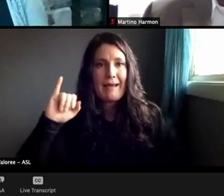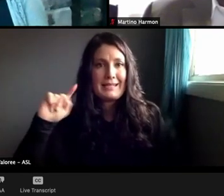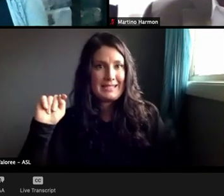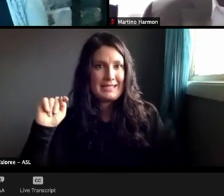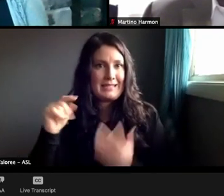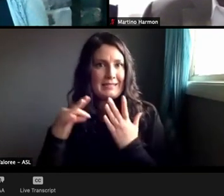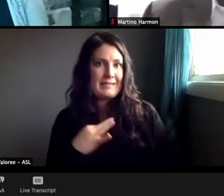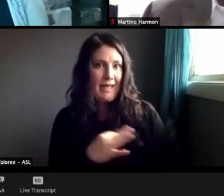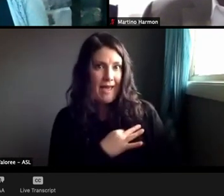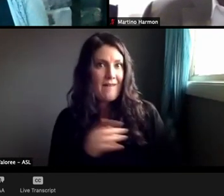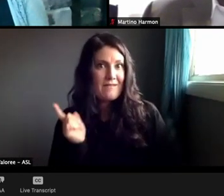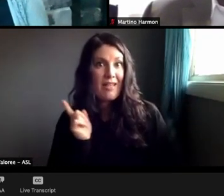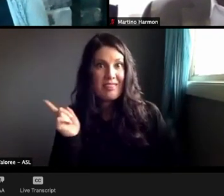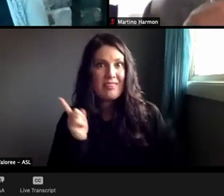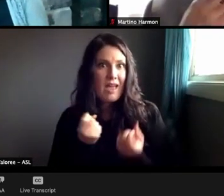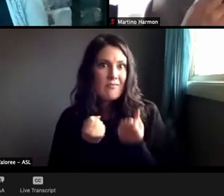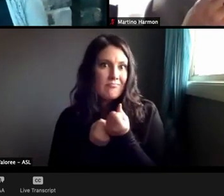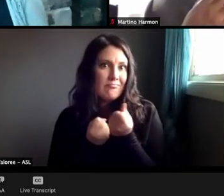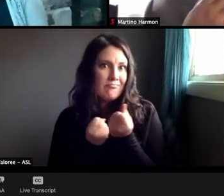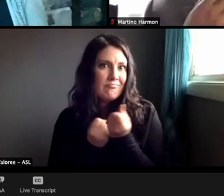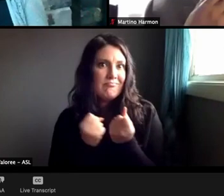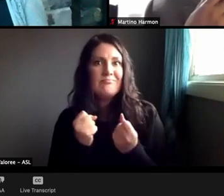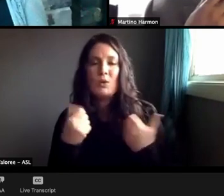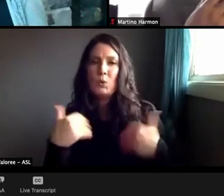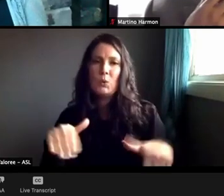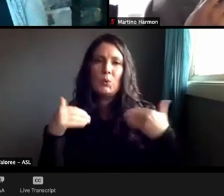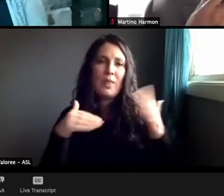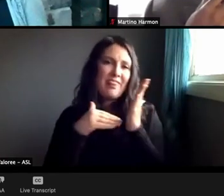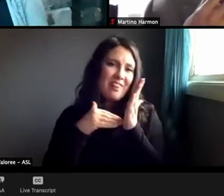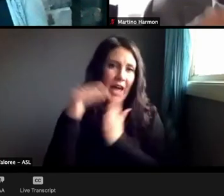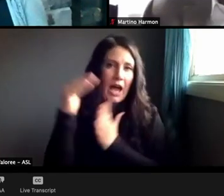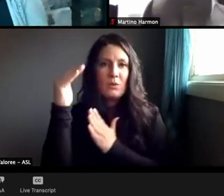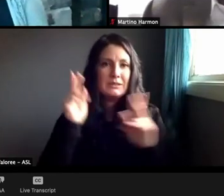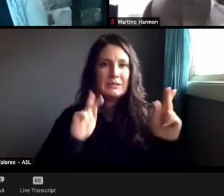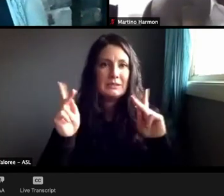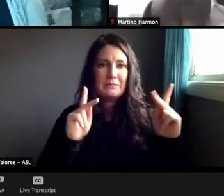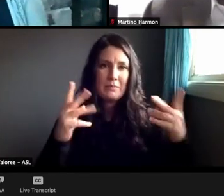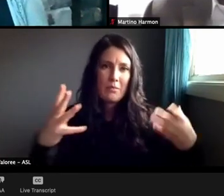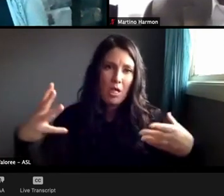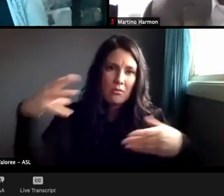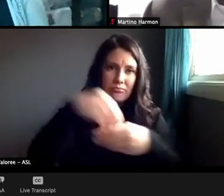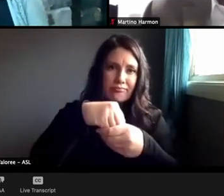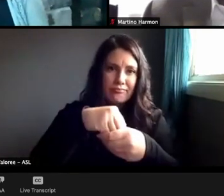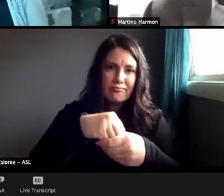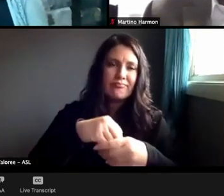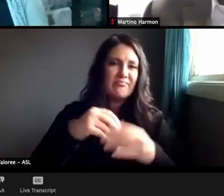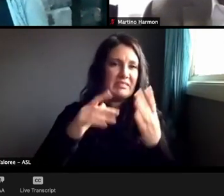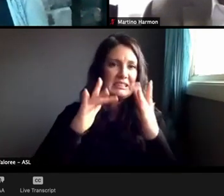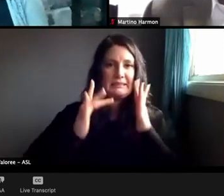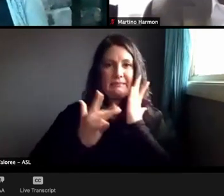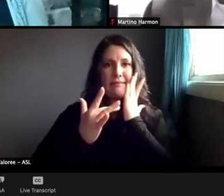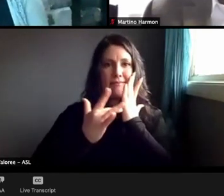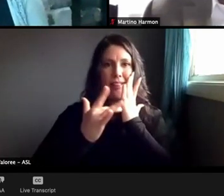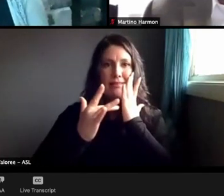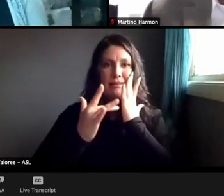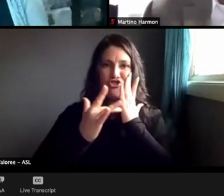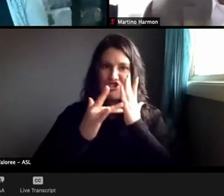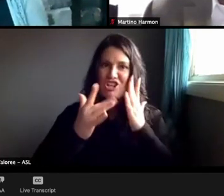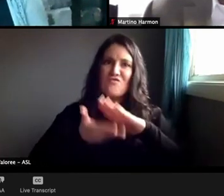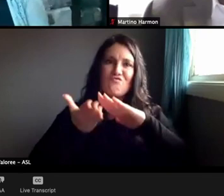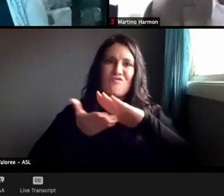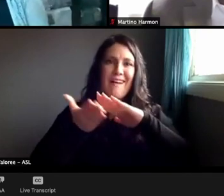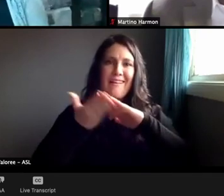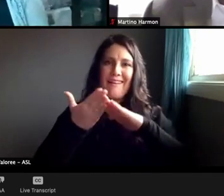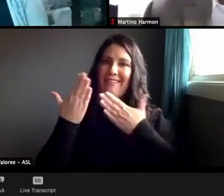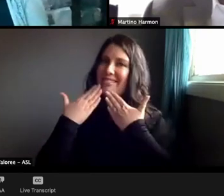meeting and actually allowing thousands of people to participate and keeping the technology up and running for us. So a